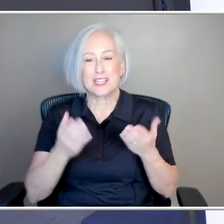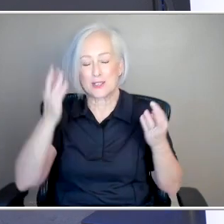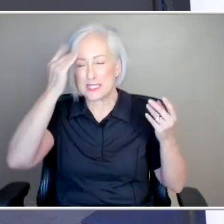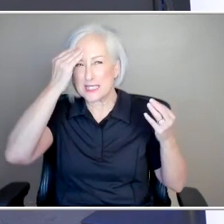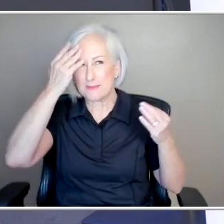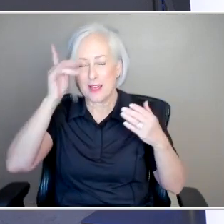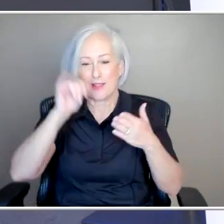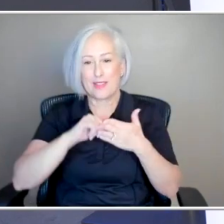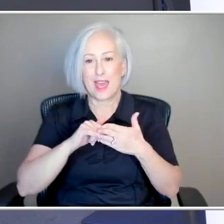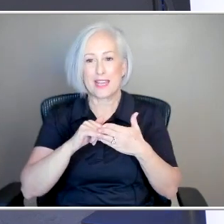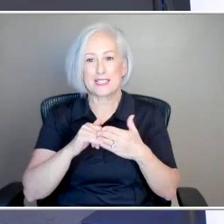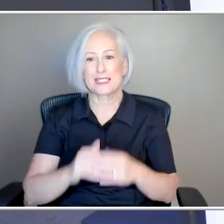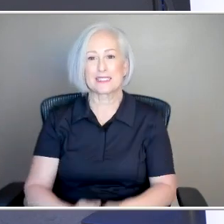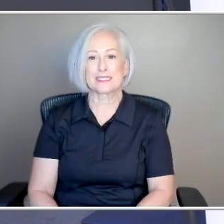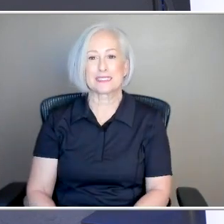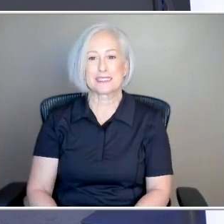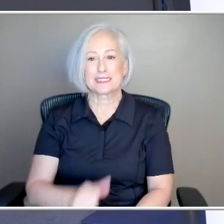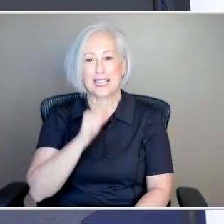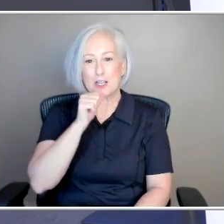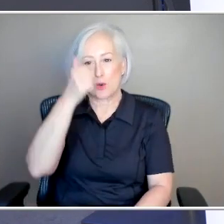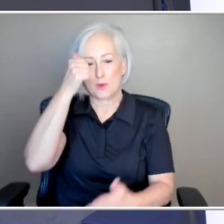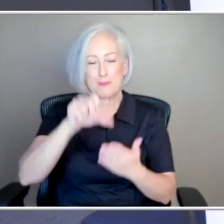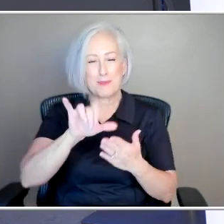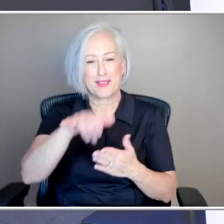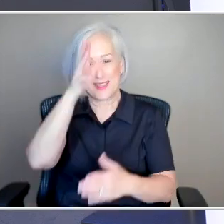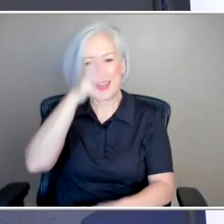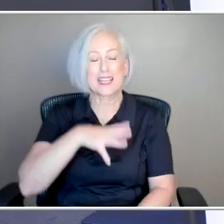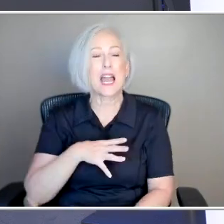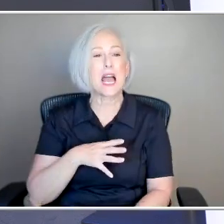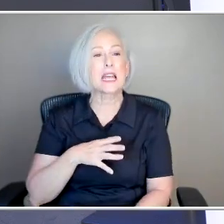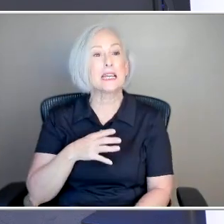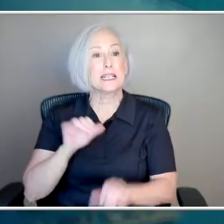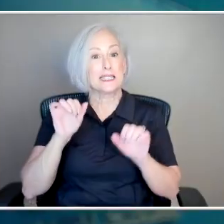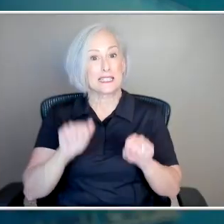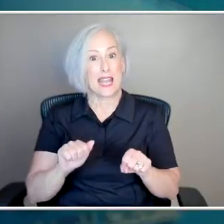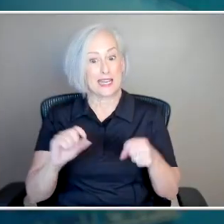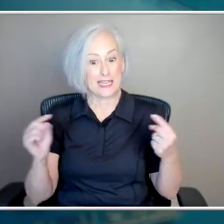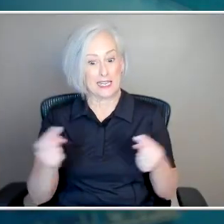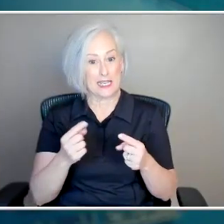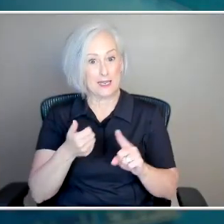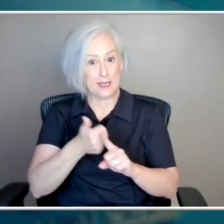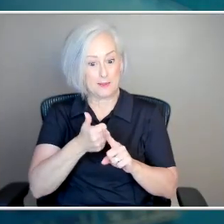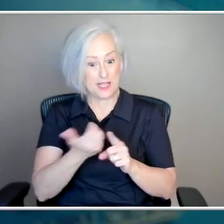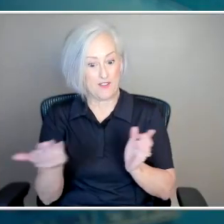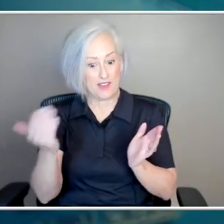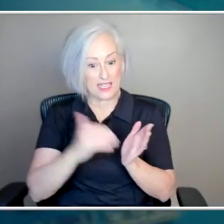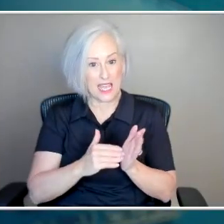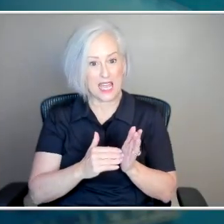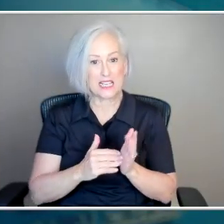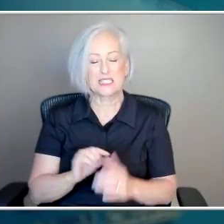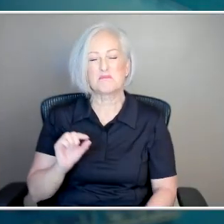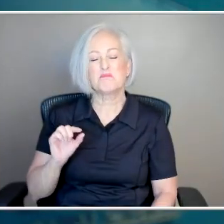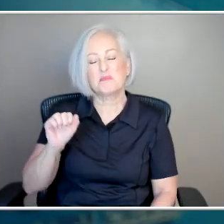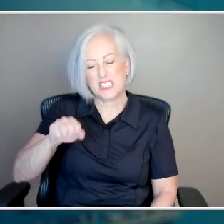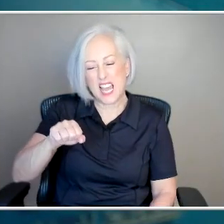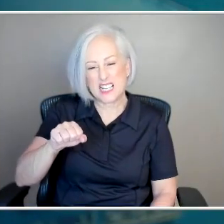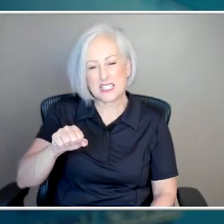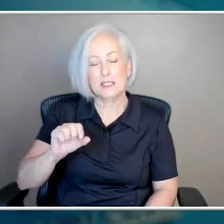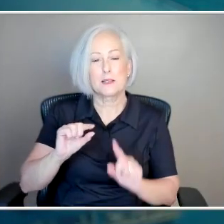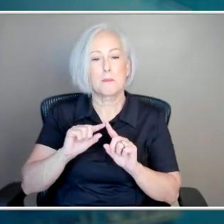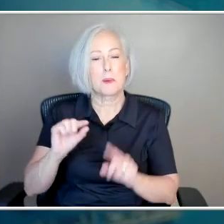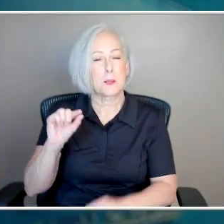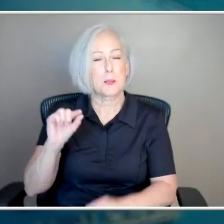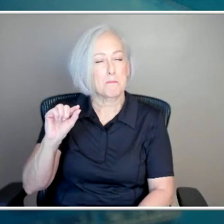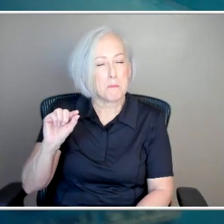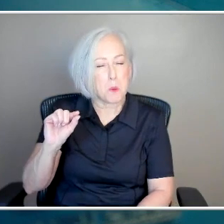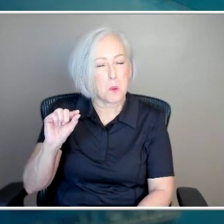that in their head. Like, I remember that guy. Is there a risk of re-injury? There is. The risk is fairly small. A part of the reason that I